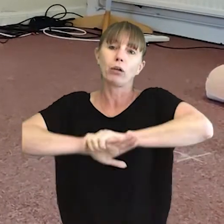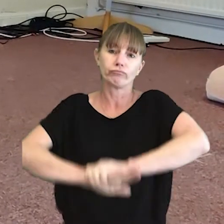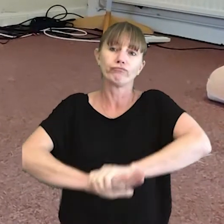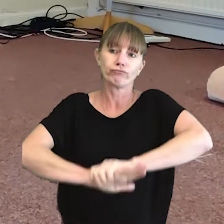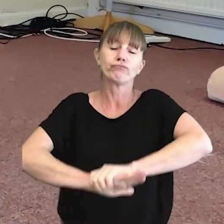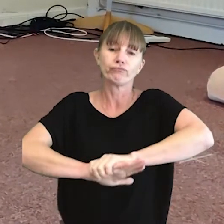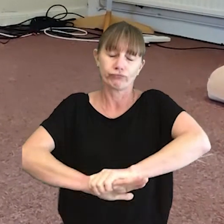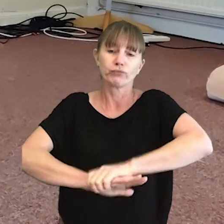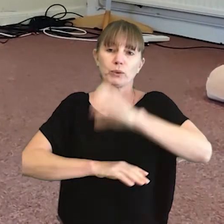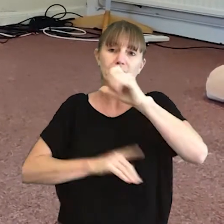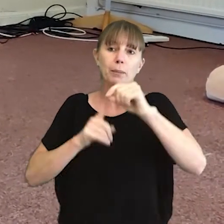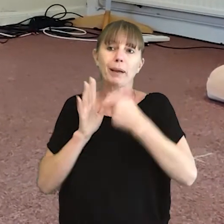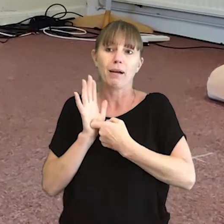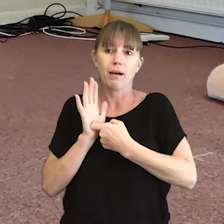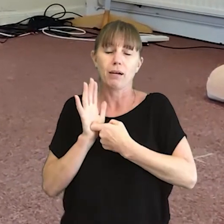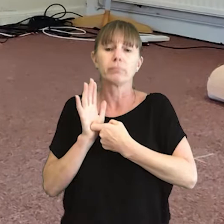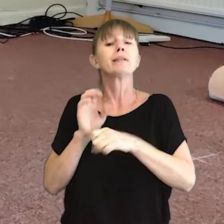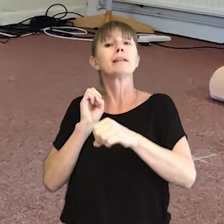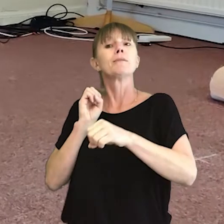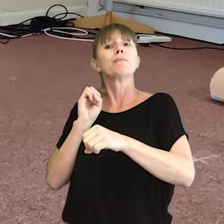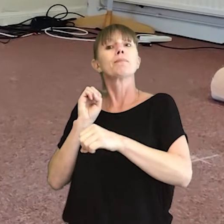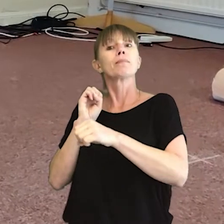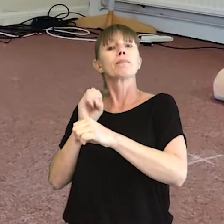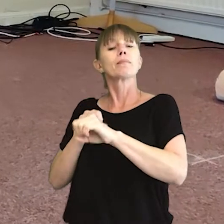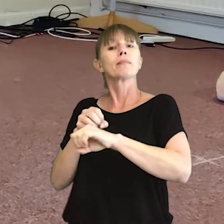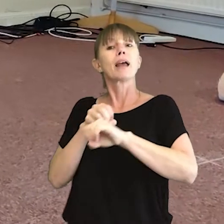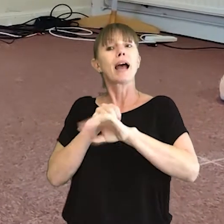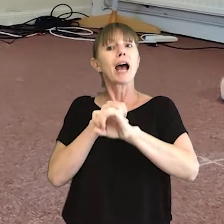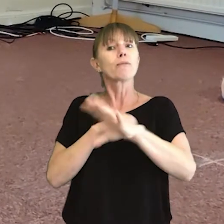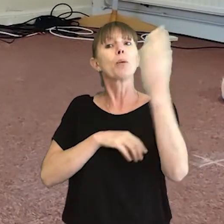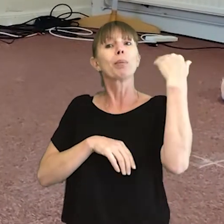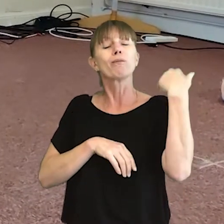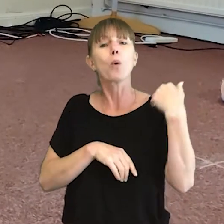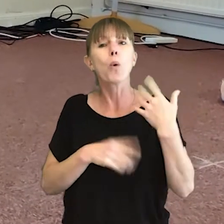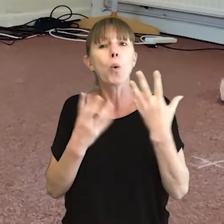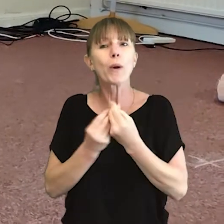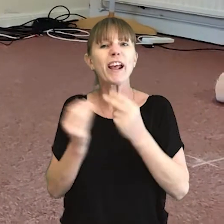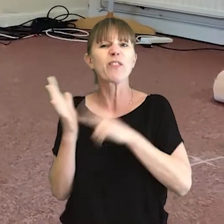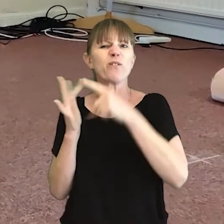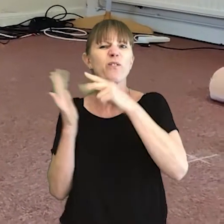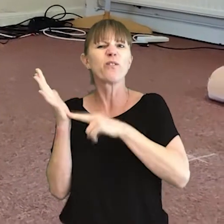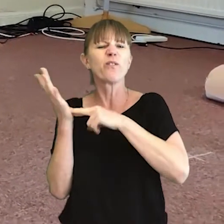compression-only CPR. There was an advert a couple of years ago with Vinnie Jones, do you